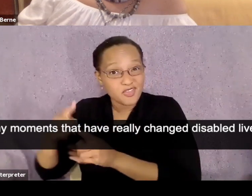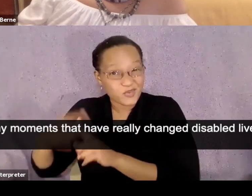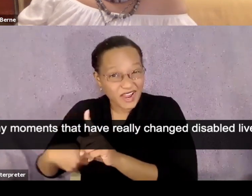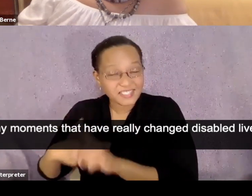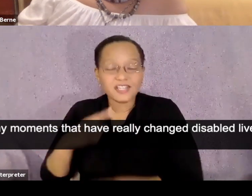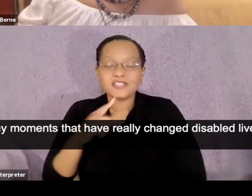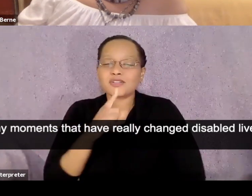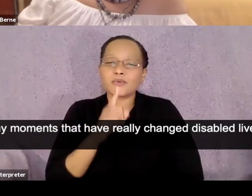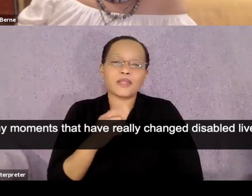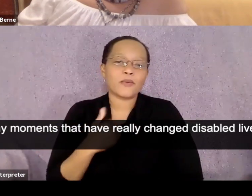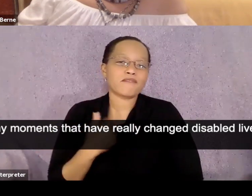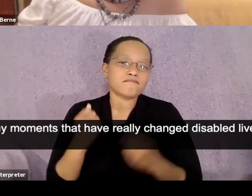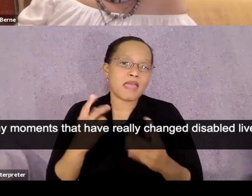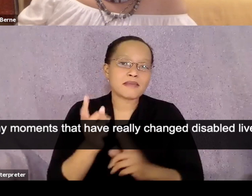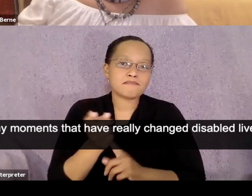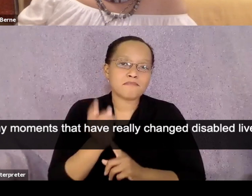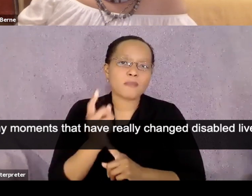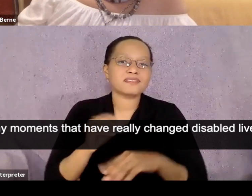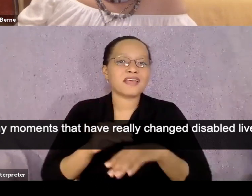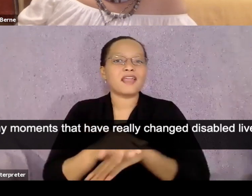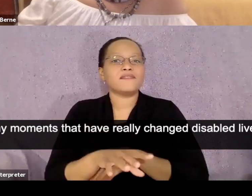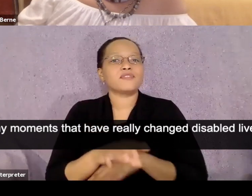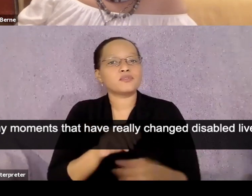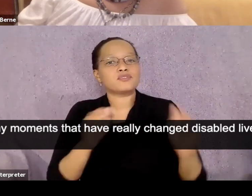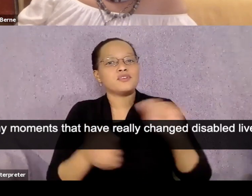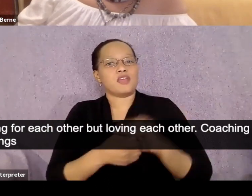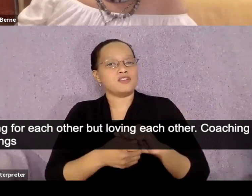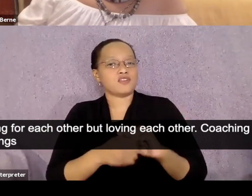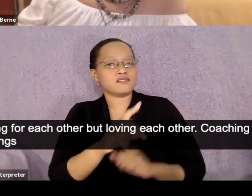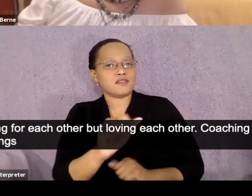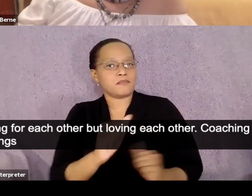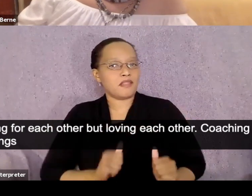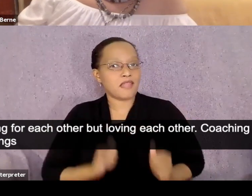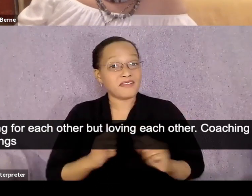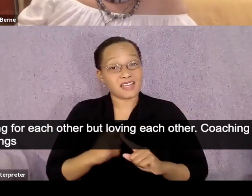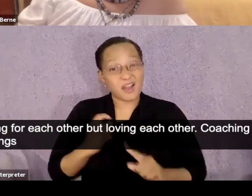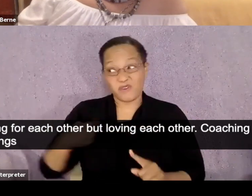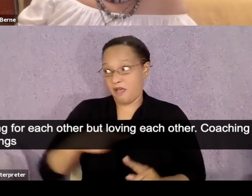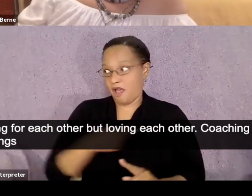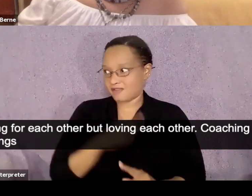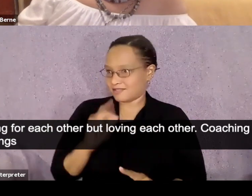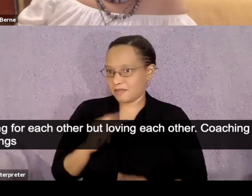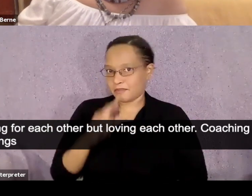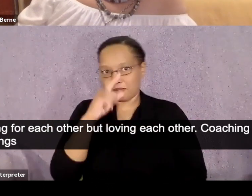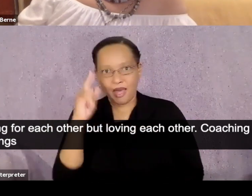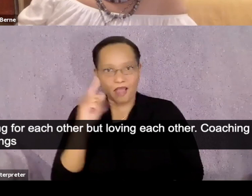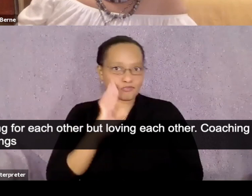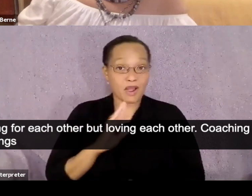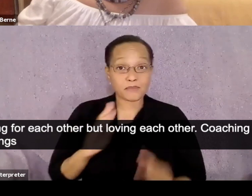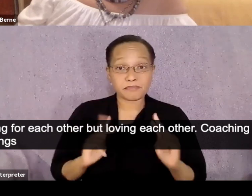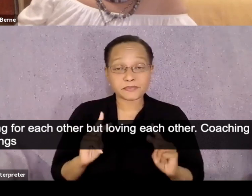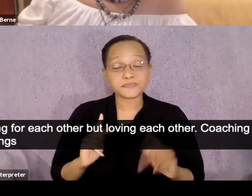changed disabled lives that come from us as disabled Black and Brown people, not just fundraising for each other, but loving each other,